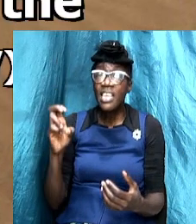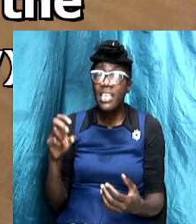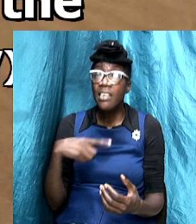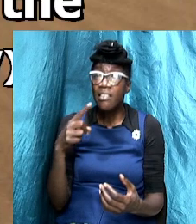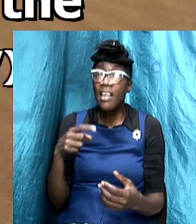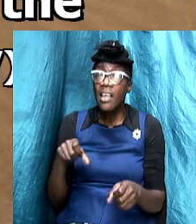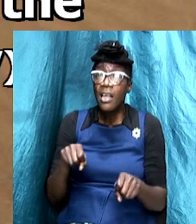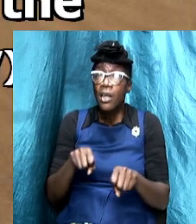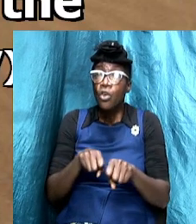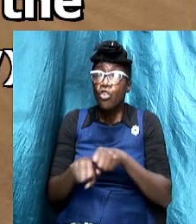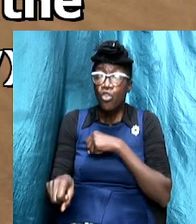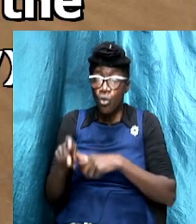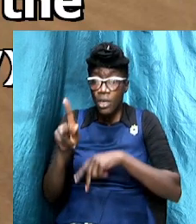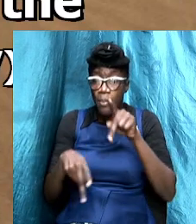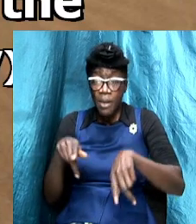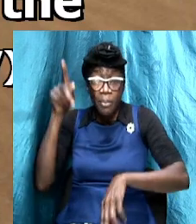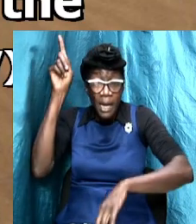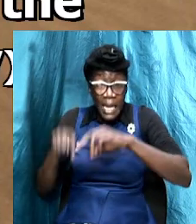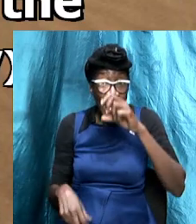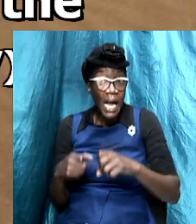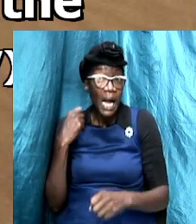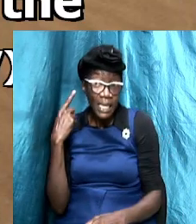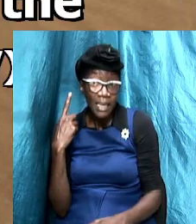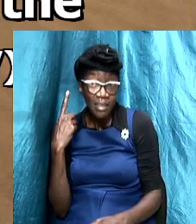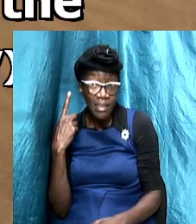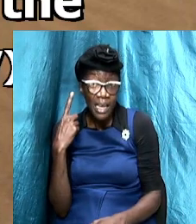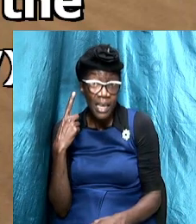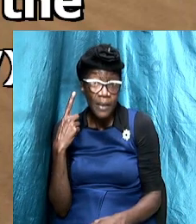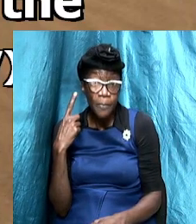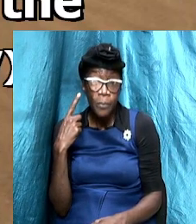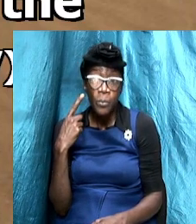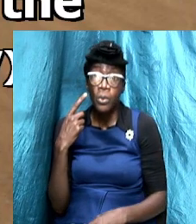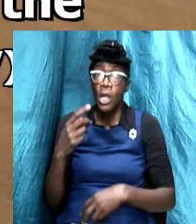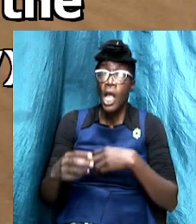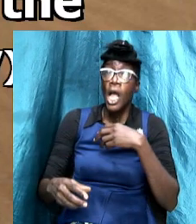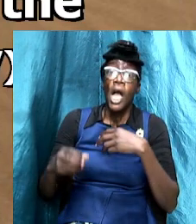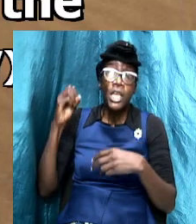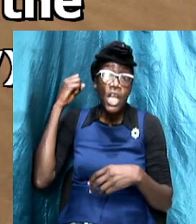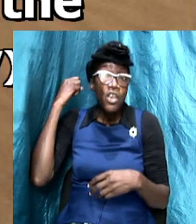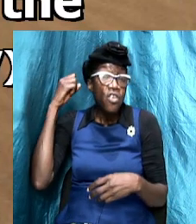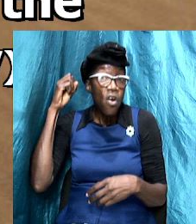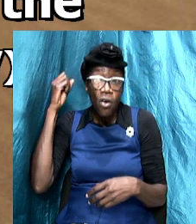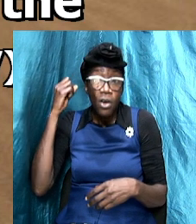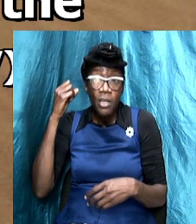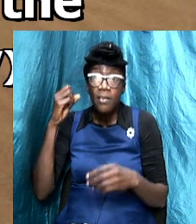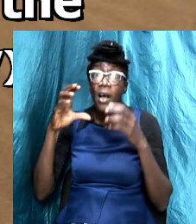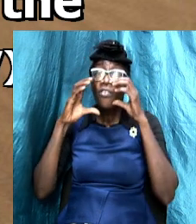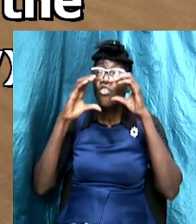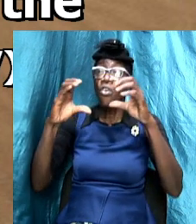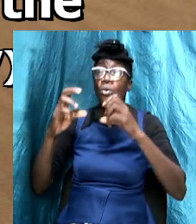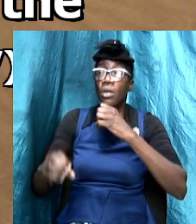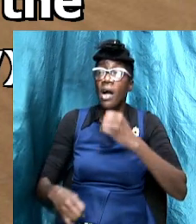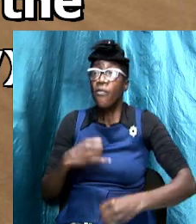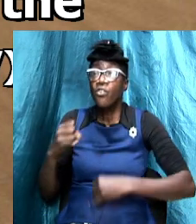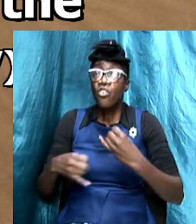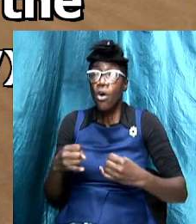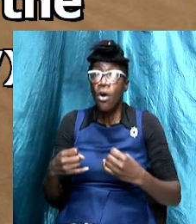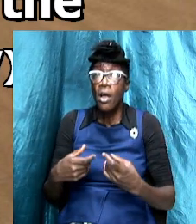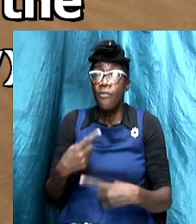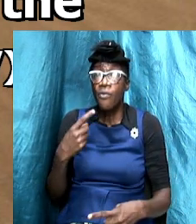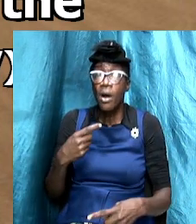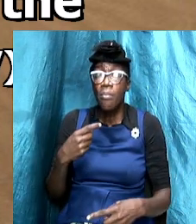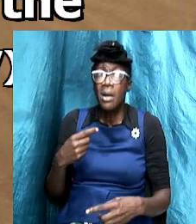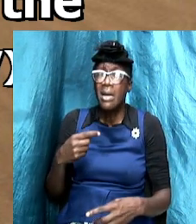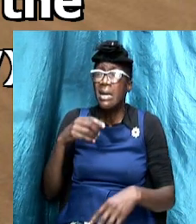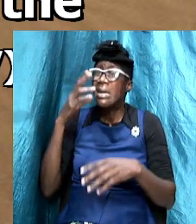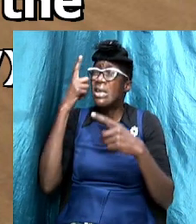not discern the noise of the shout of joy from the noise of the weeping of the people. For the people shouted with a loud